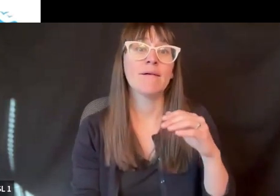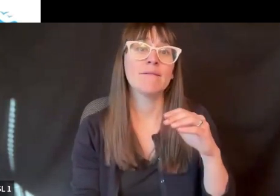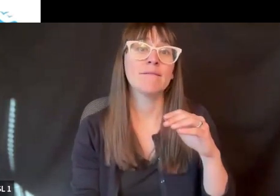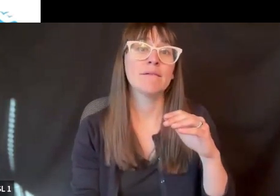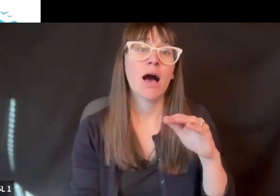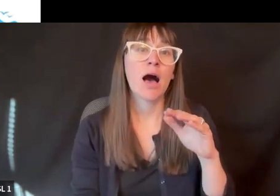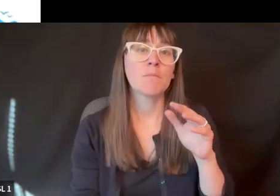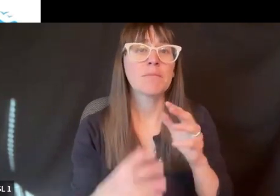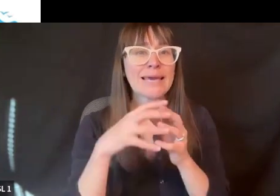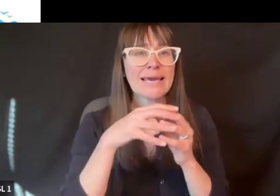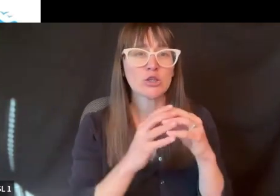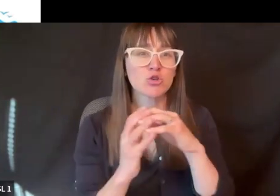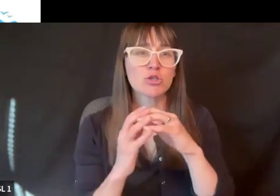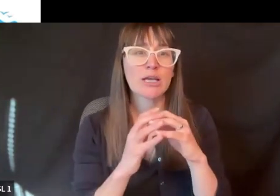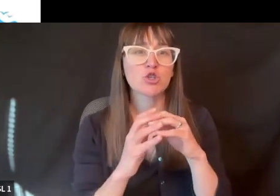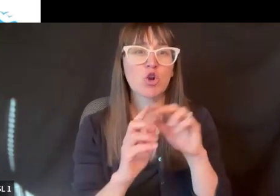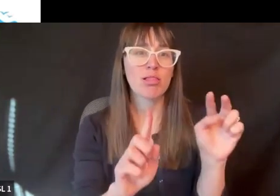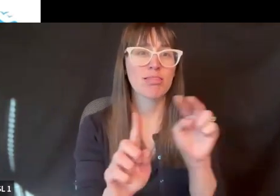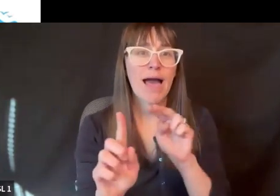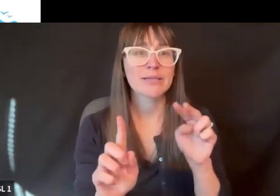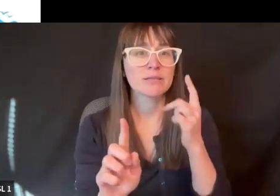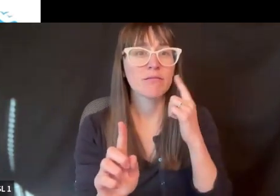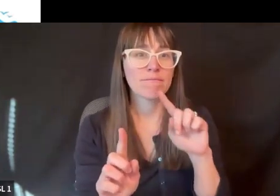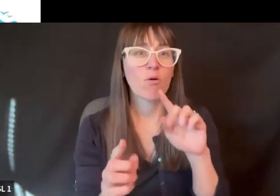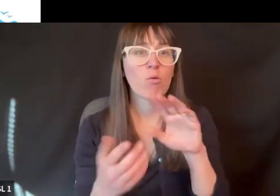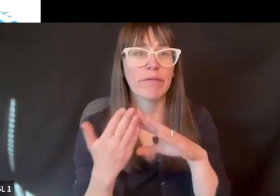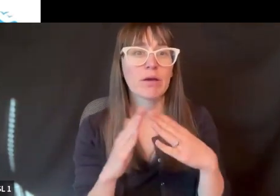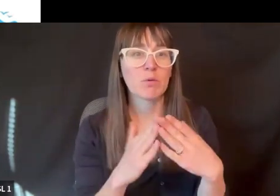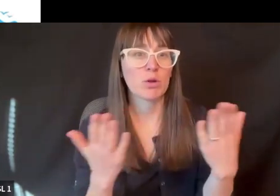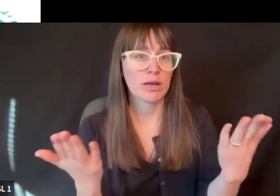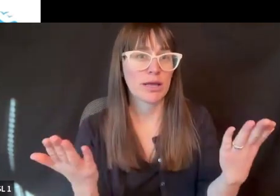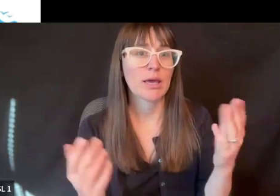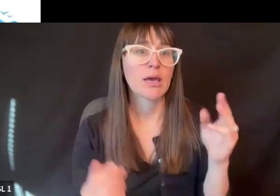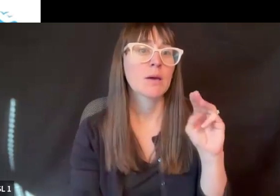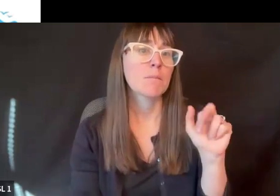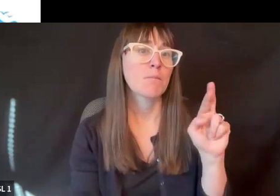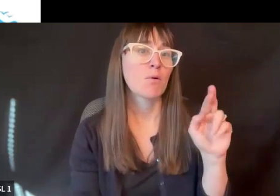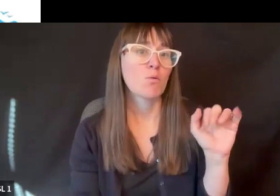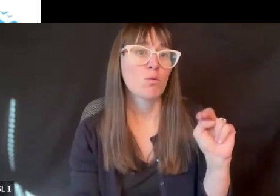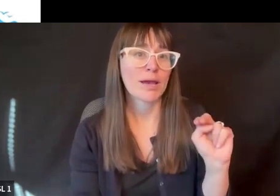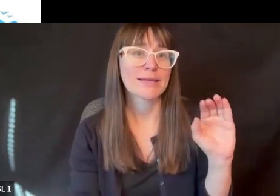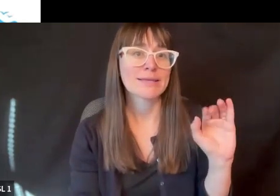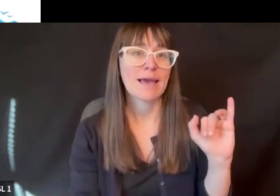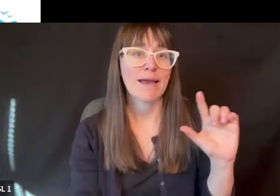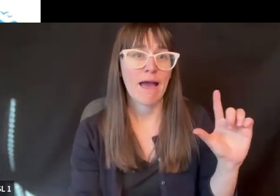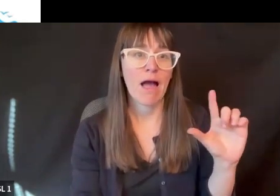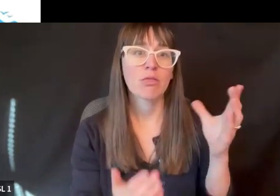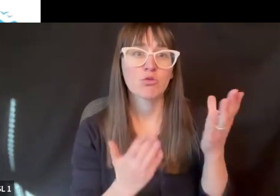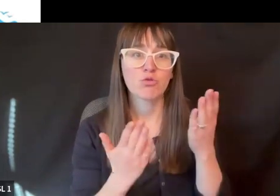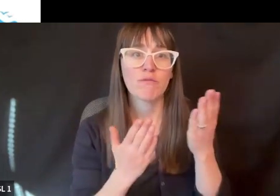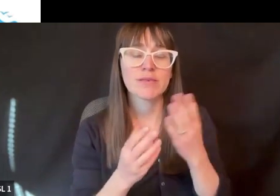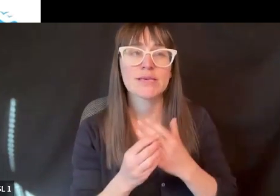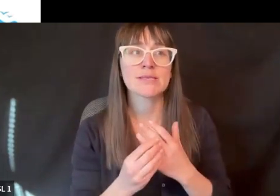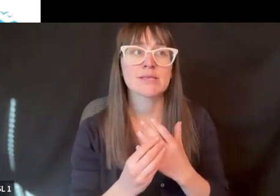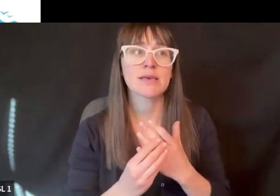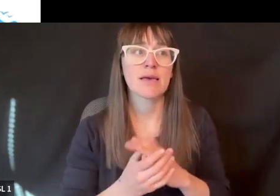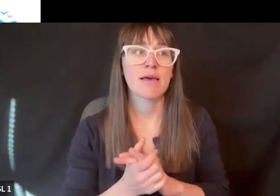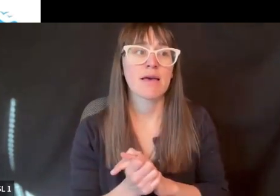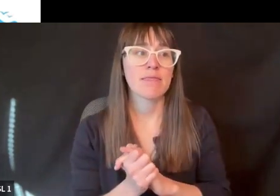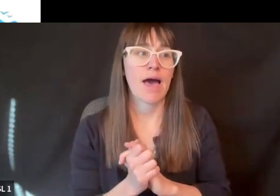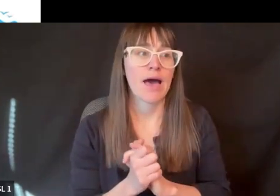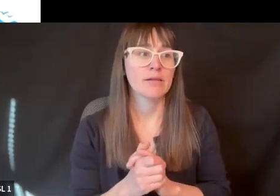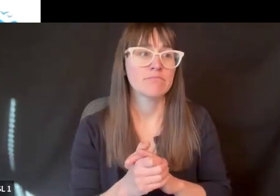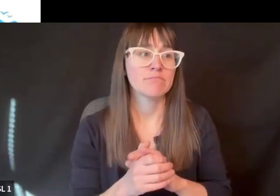proud that we do have an intersectional lens to the community that's Marin CIL services